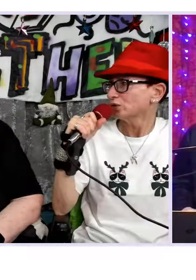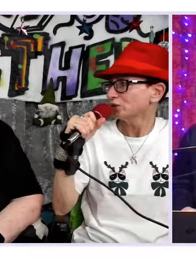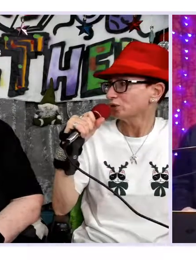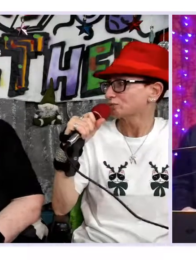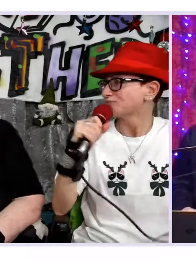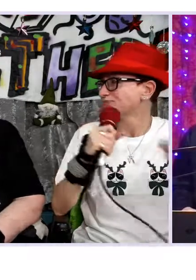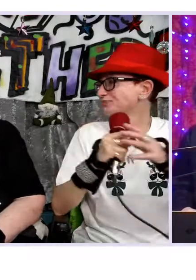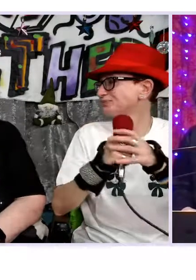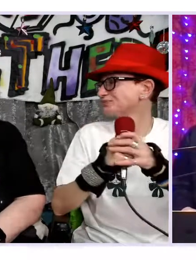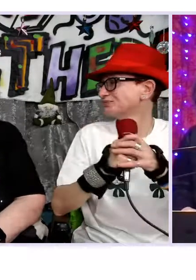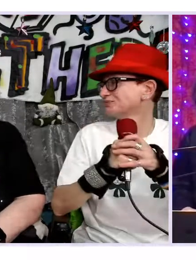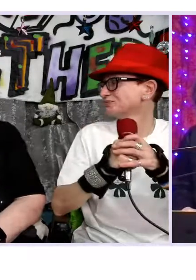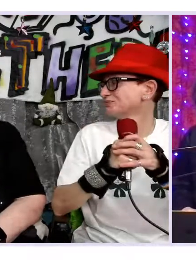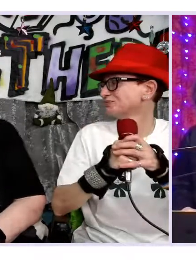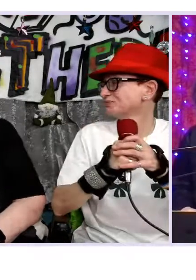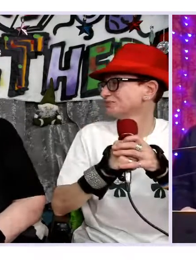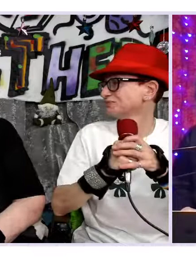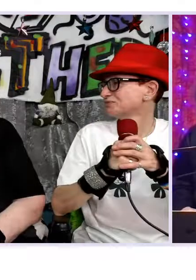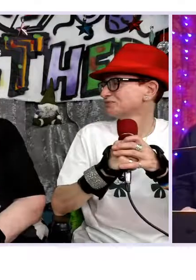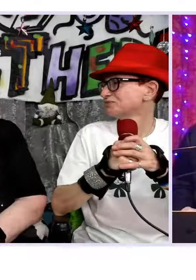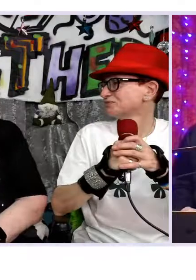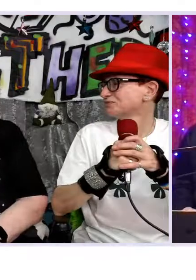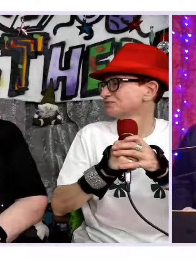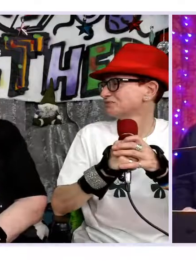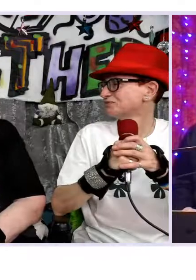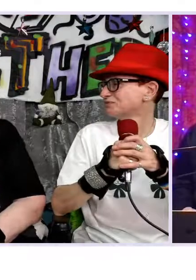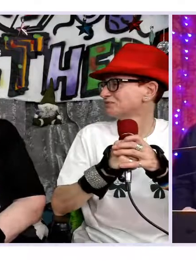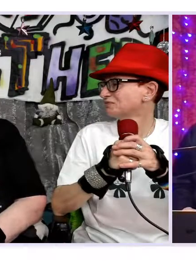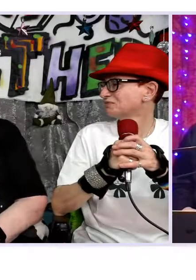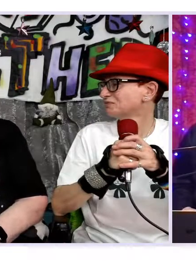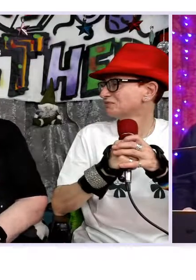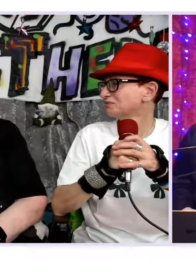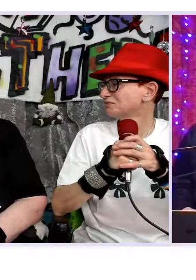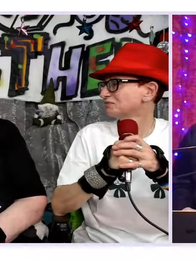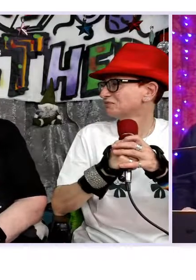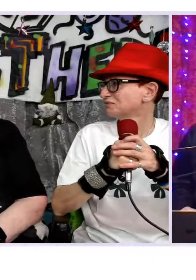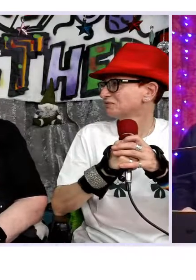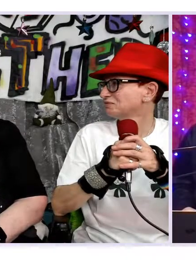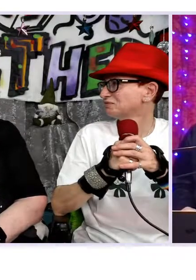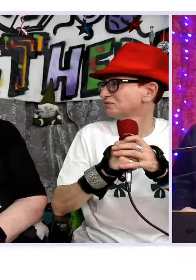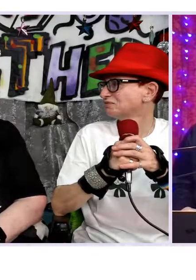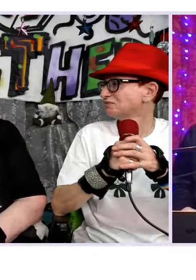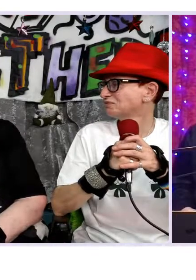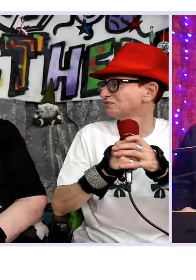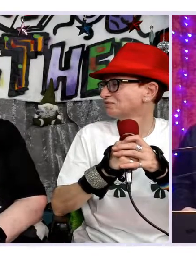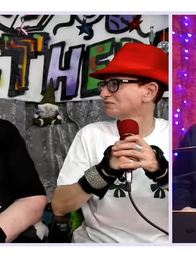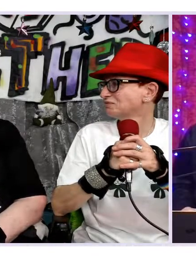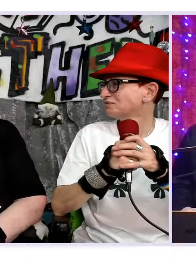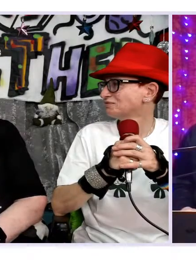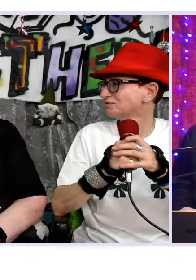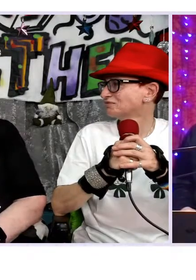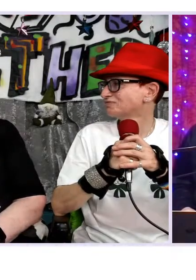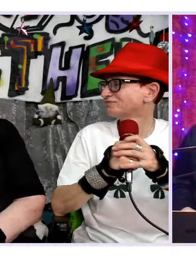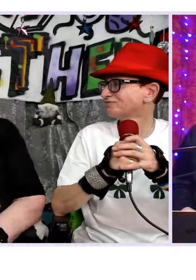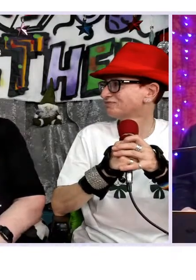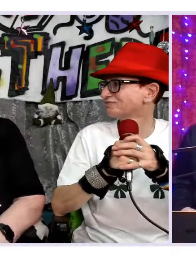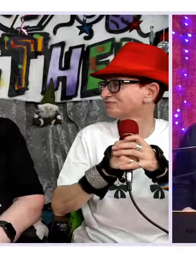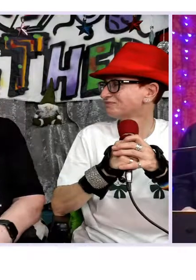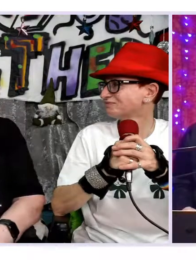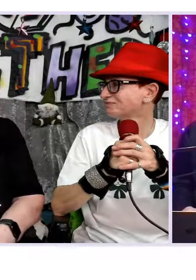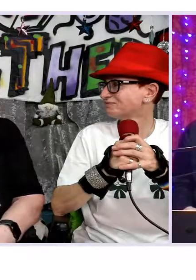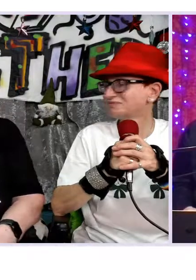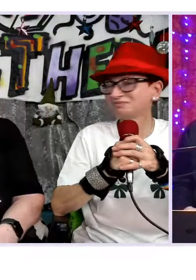look like? Hello, I'm Julie Newman. I'm the chair of Together 2012, and today I look like a mugger.